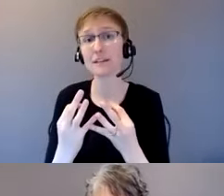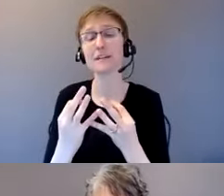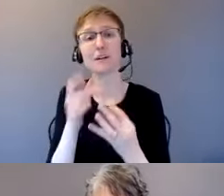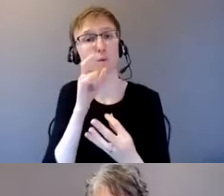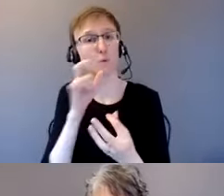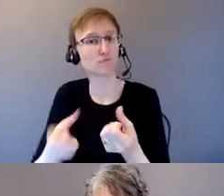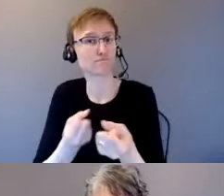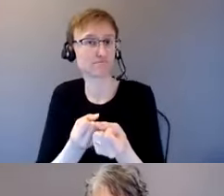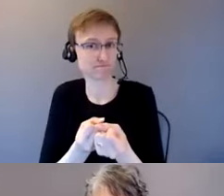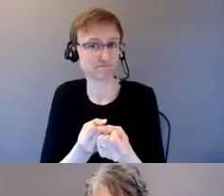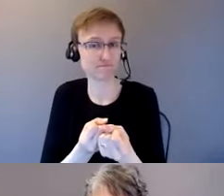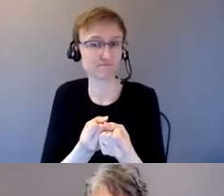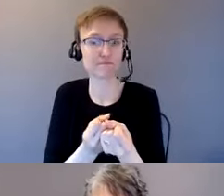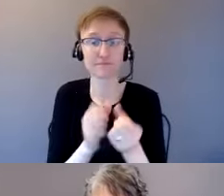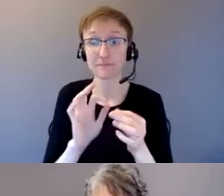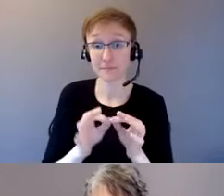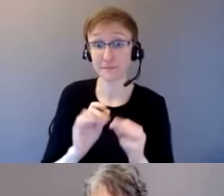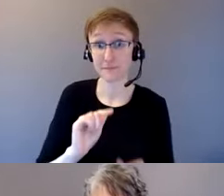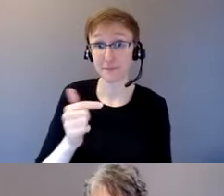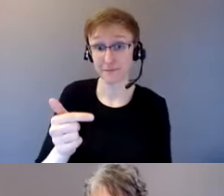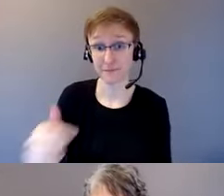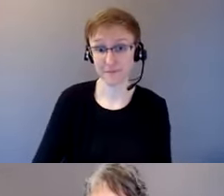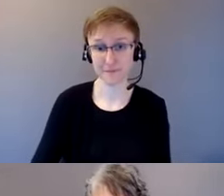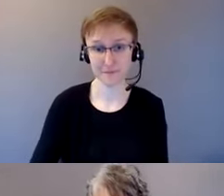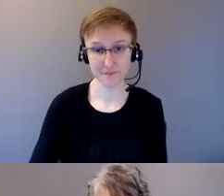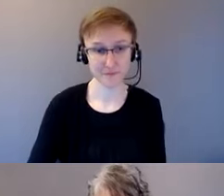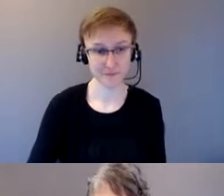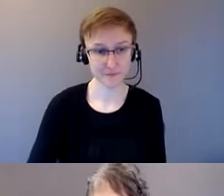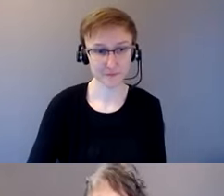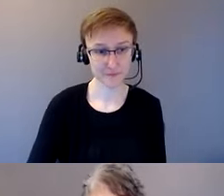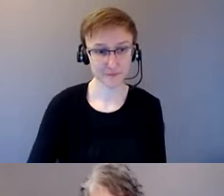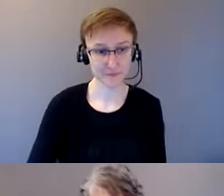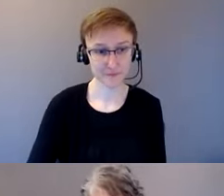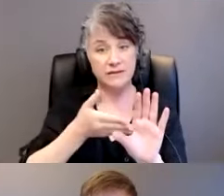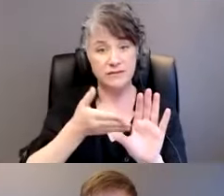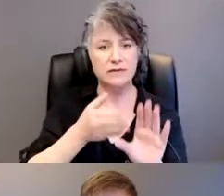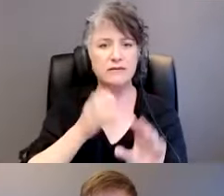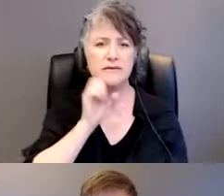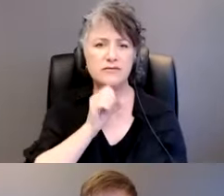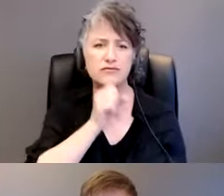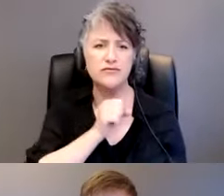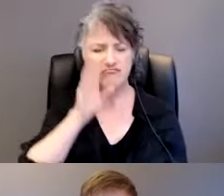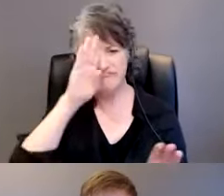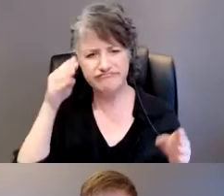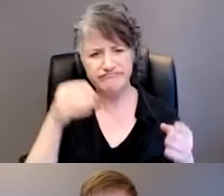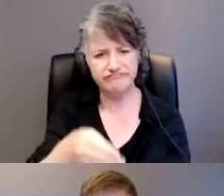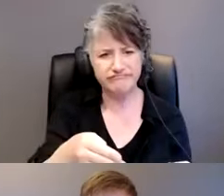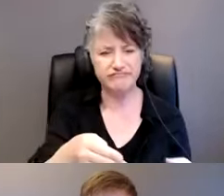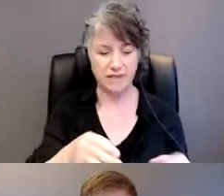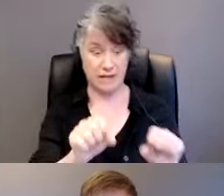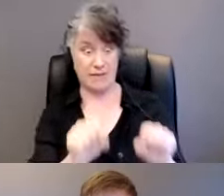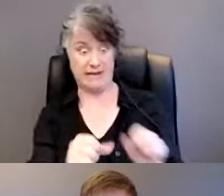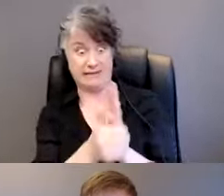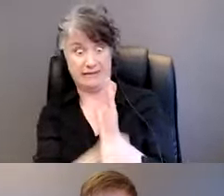care. And also in geriatric psychiatry, the issue of capacity does come up quite a bit. I'll just say in